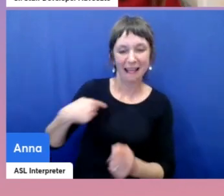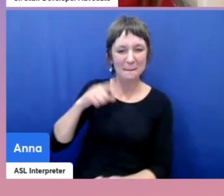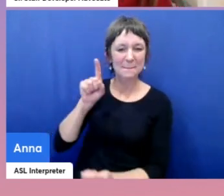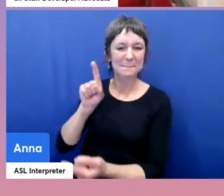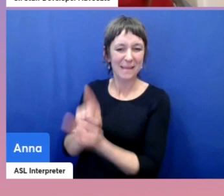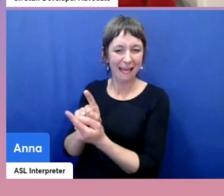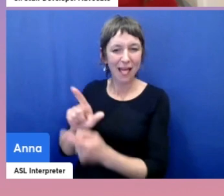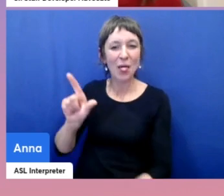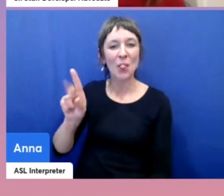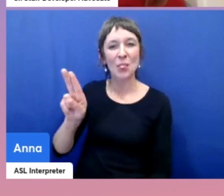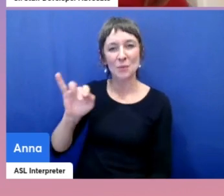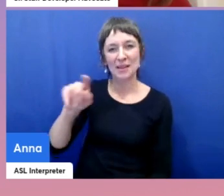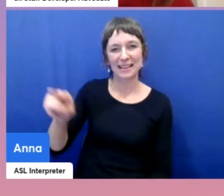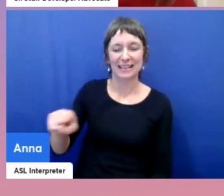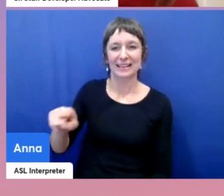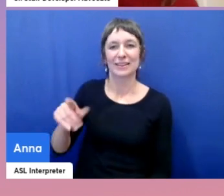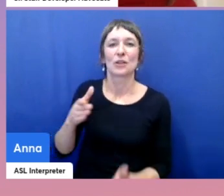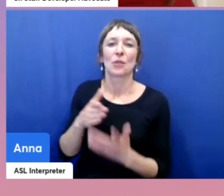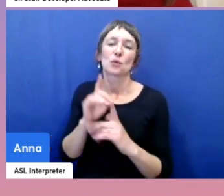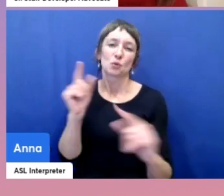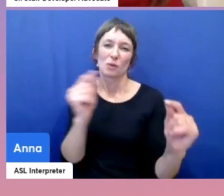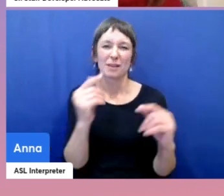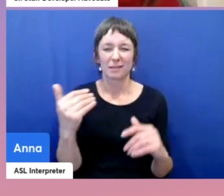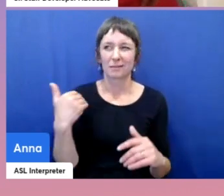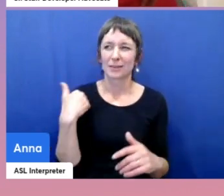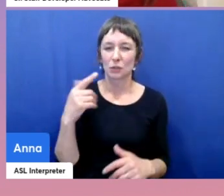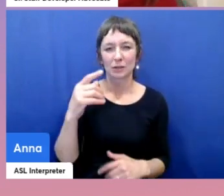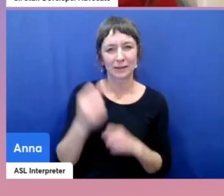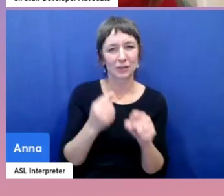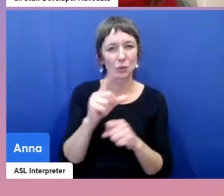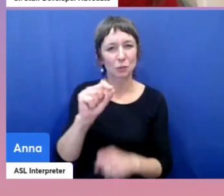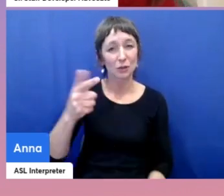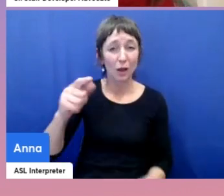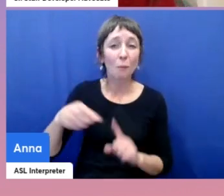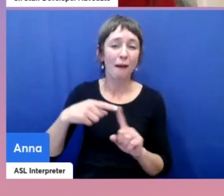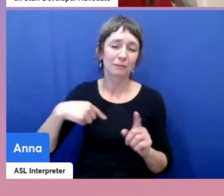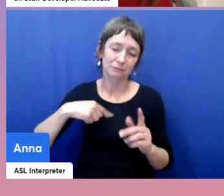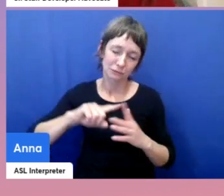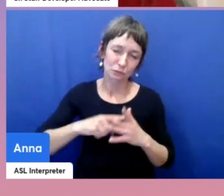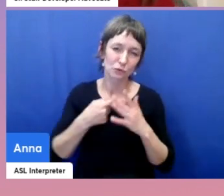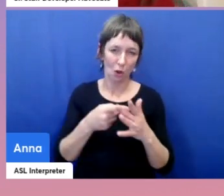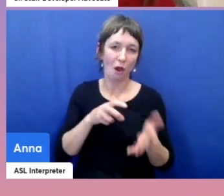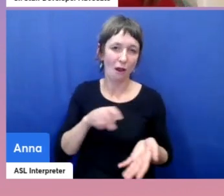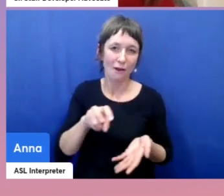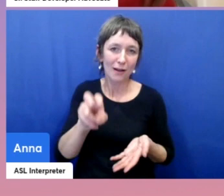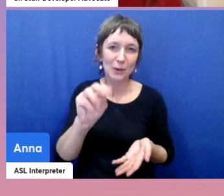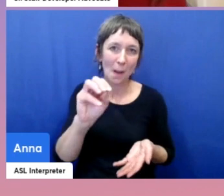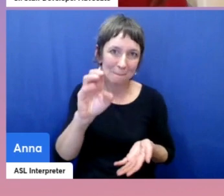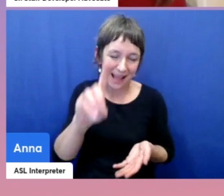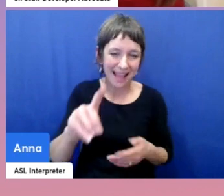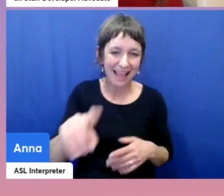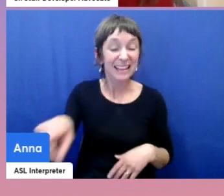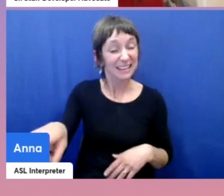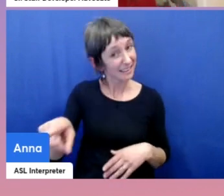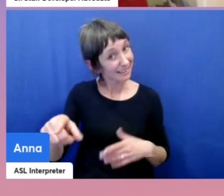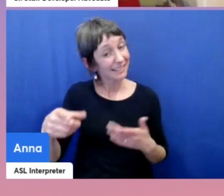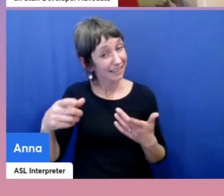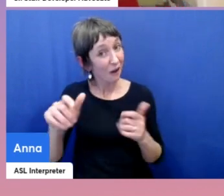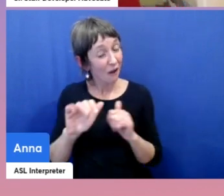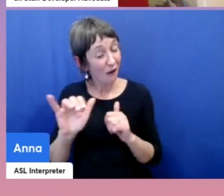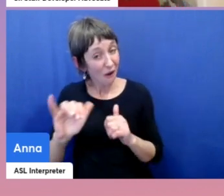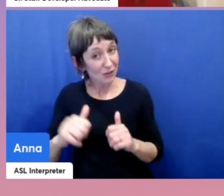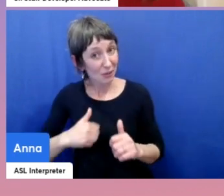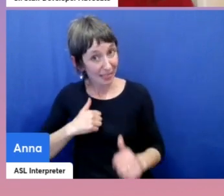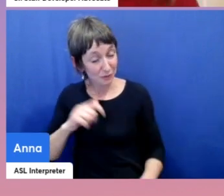Aoqui on Twitter back in 2021 when I started my Nomad journey, and turns out he is a fellow Brazilian living in Toronto, Canada. What are